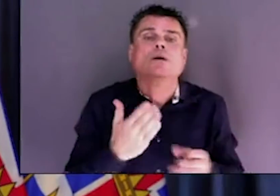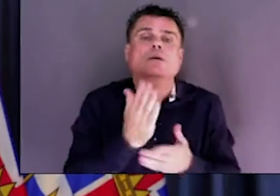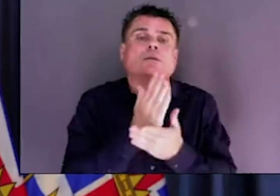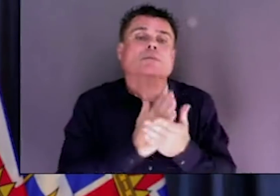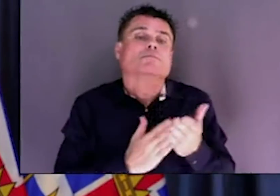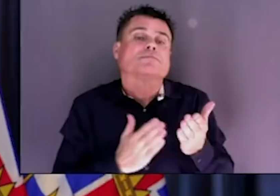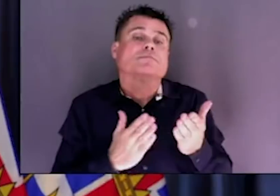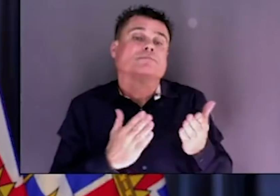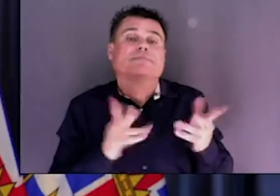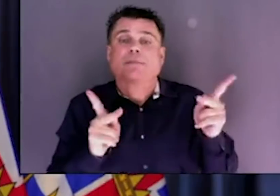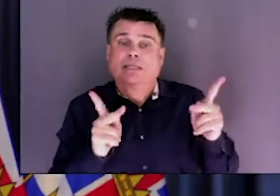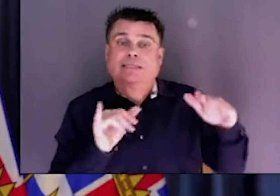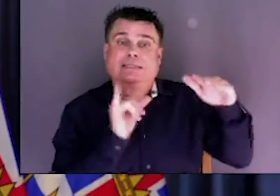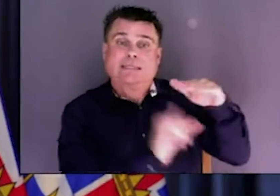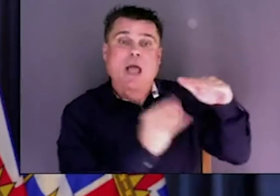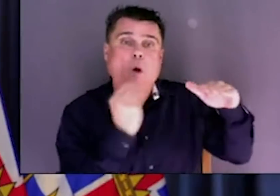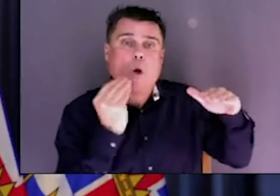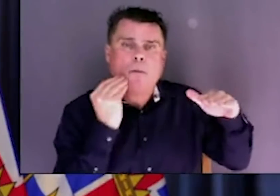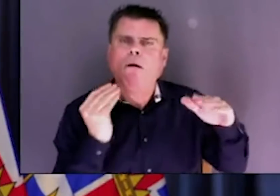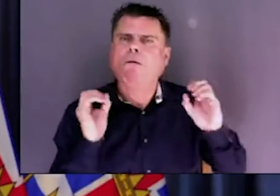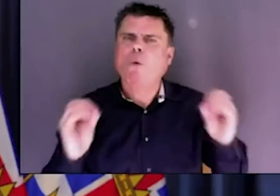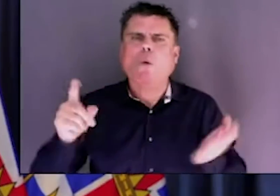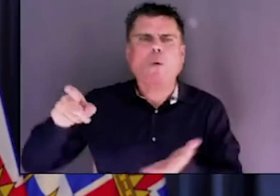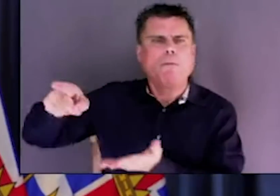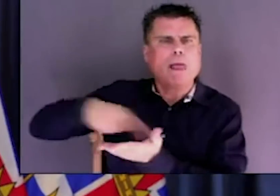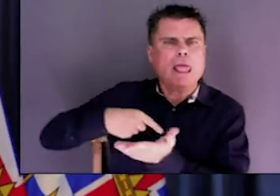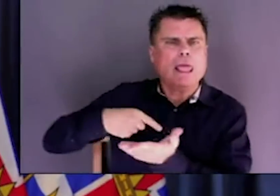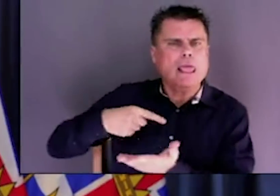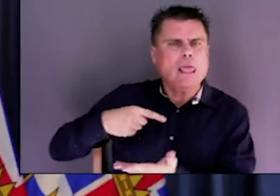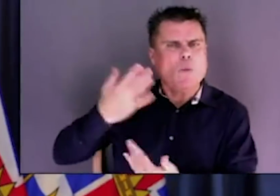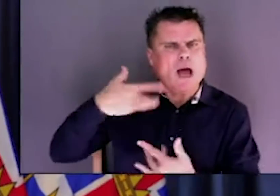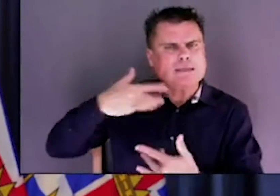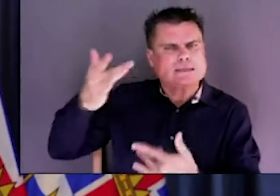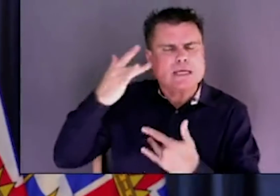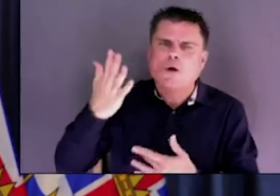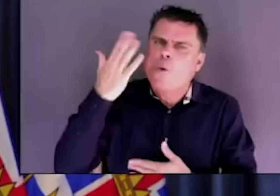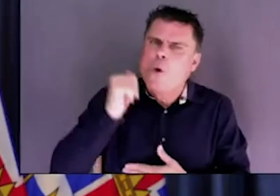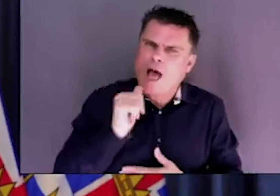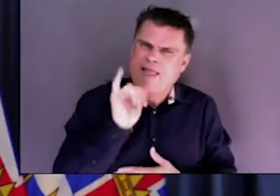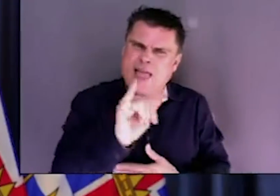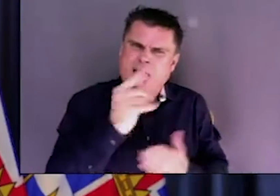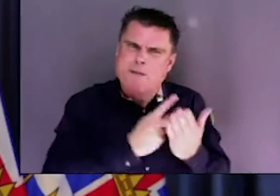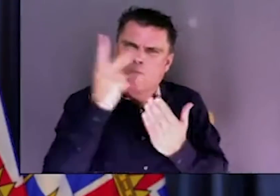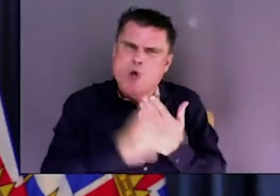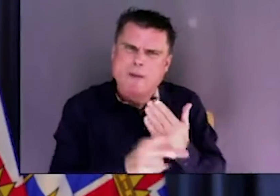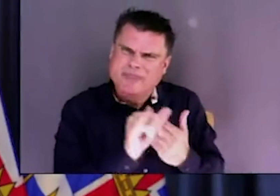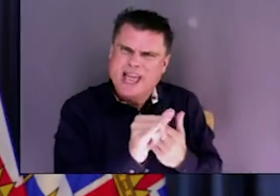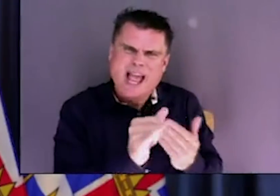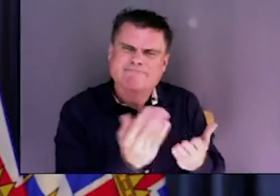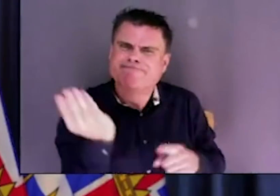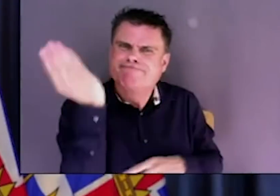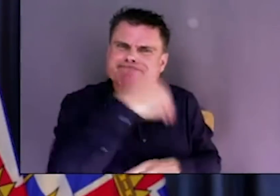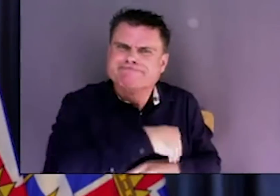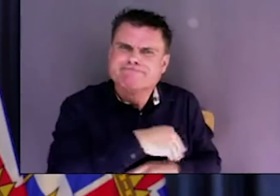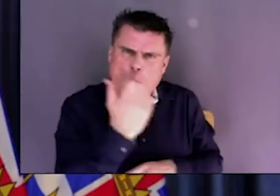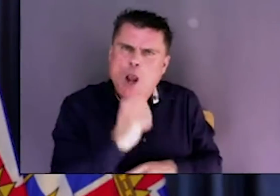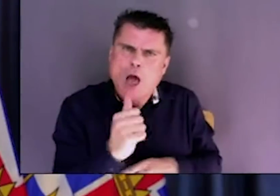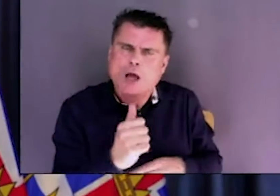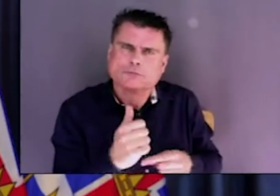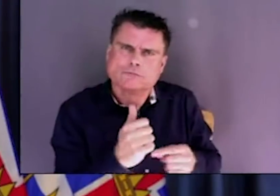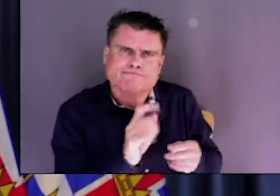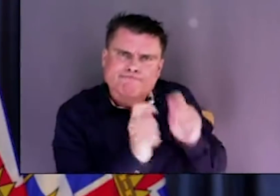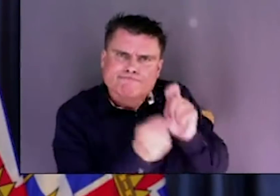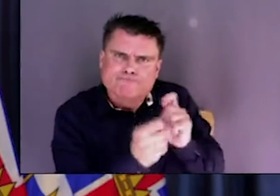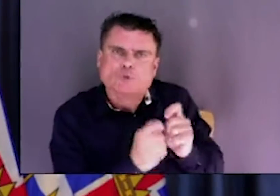fix that gap? Well, I want to fix that gap, and those are the very things that we talked about with the federal government when we